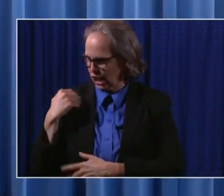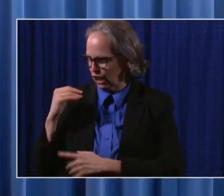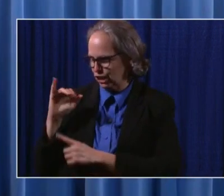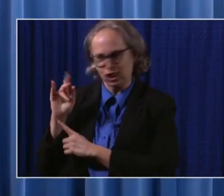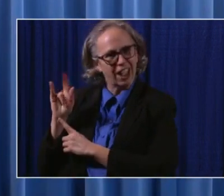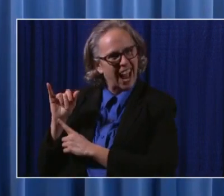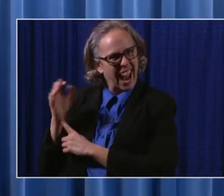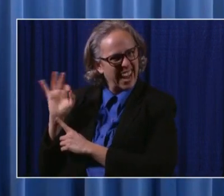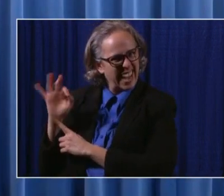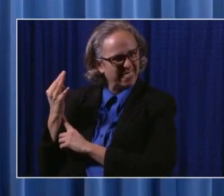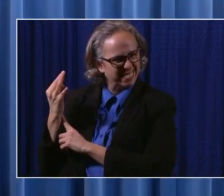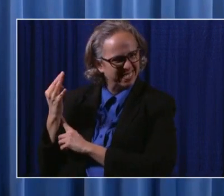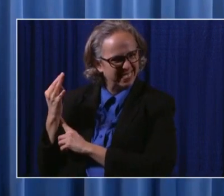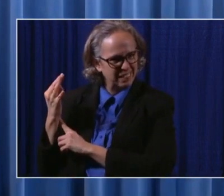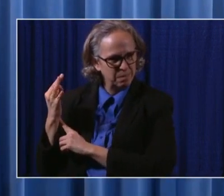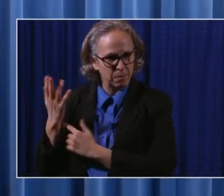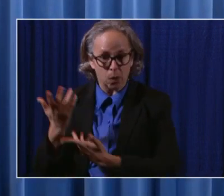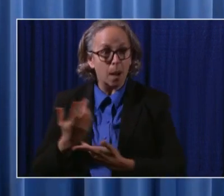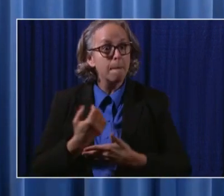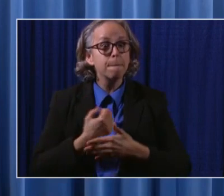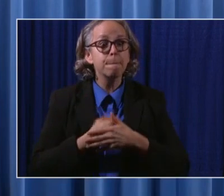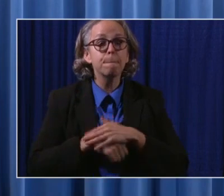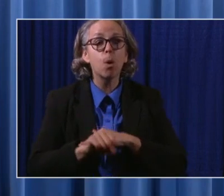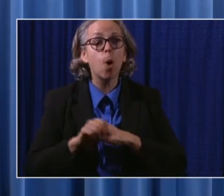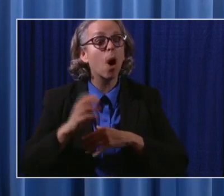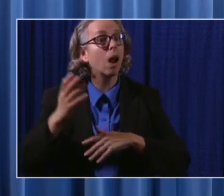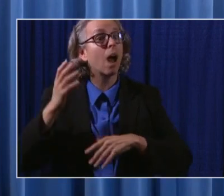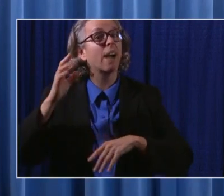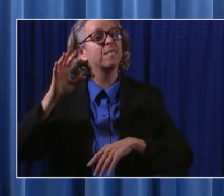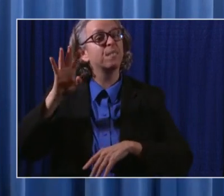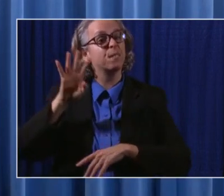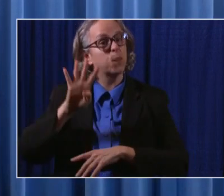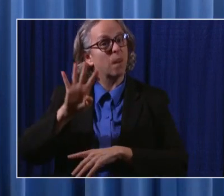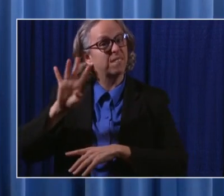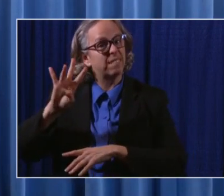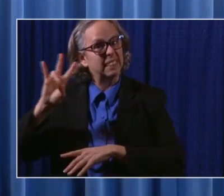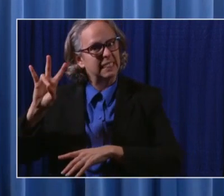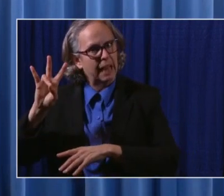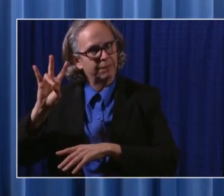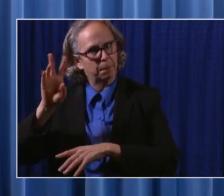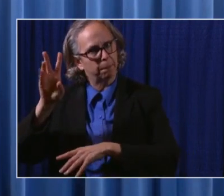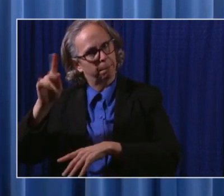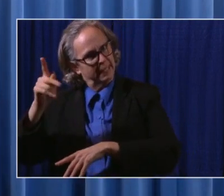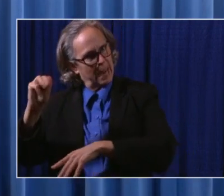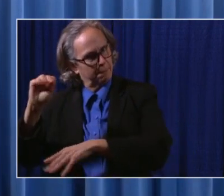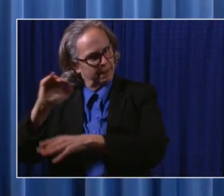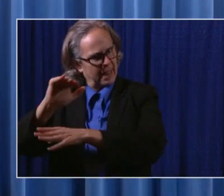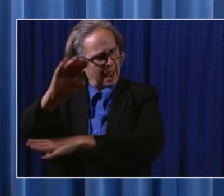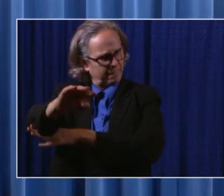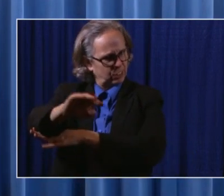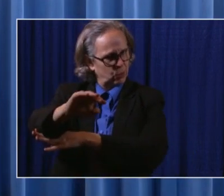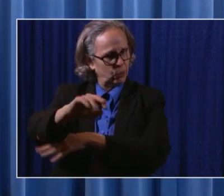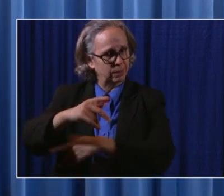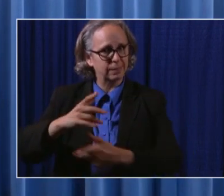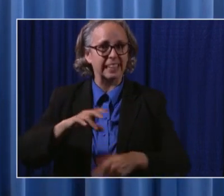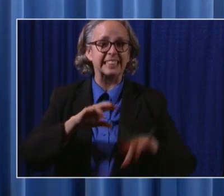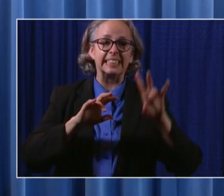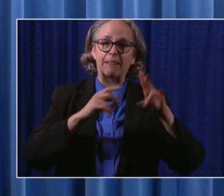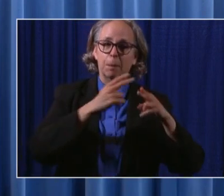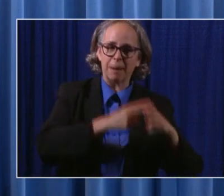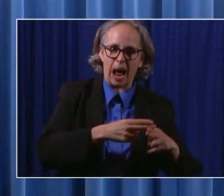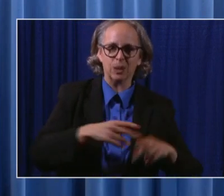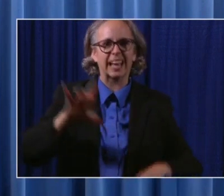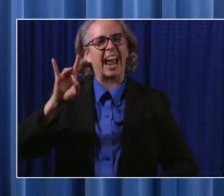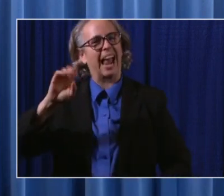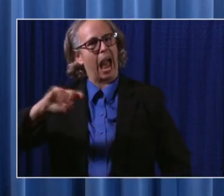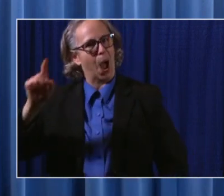was born at 4:57 p.m. Thursday, July 9th, weighing 7 pounds 8 ounces, 20 inches. Today